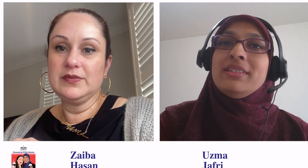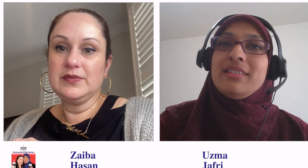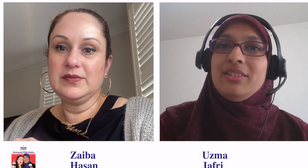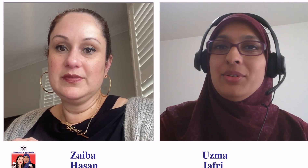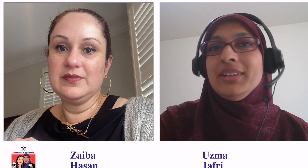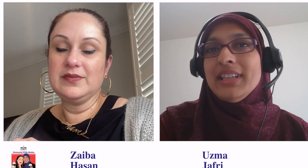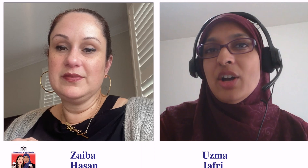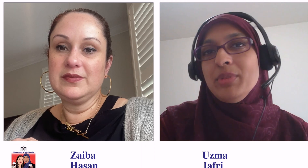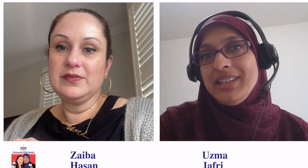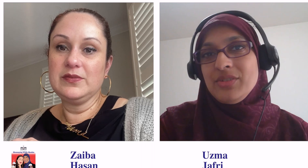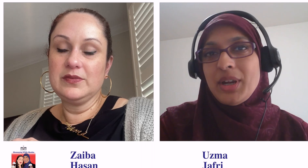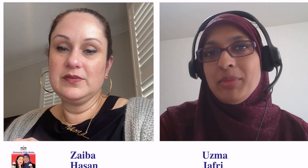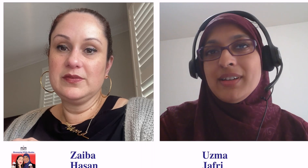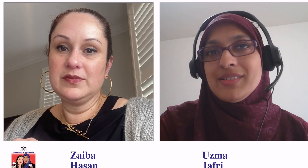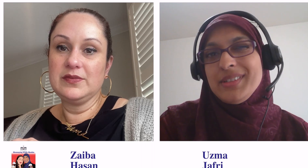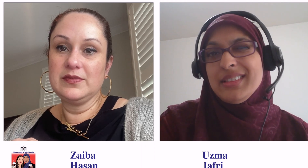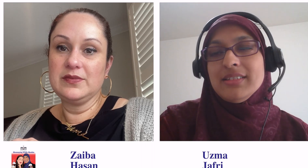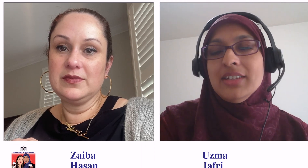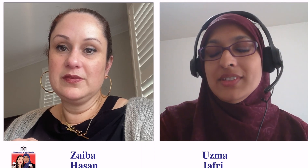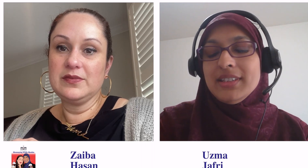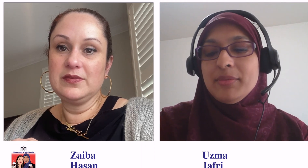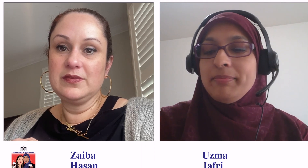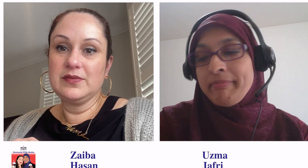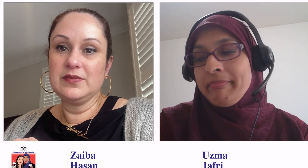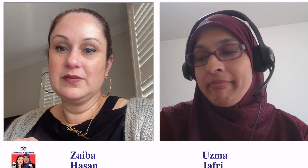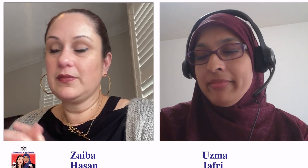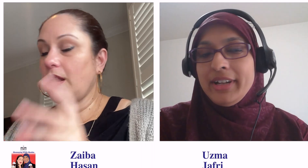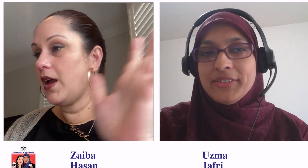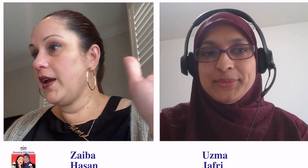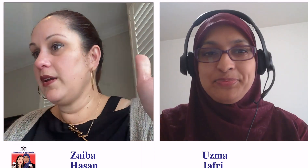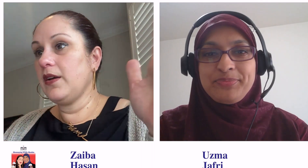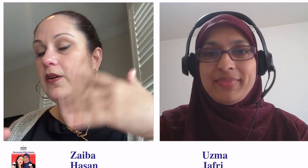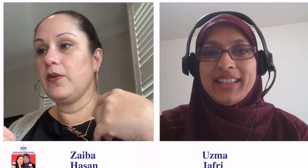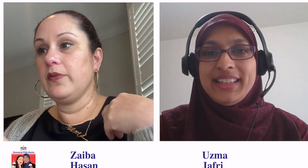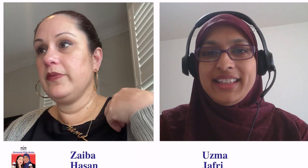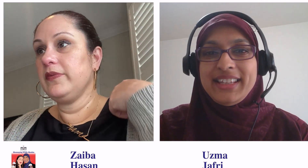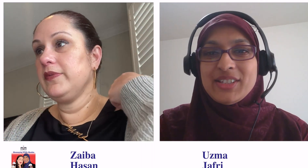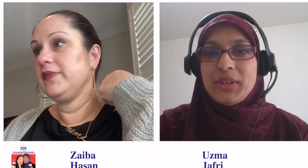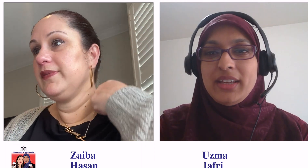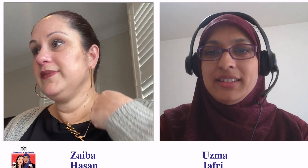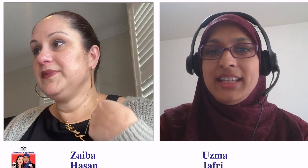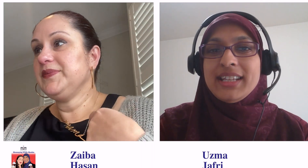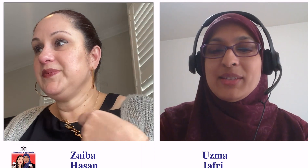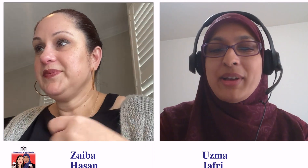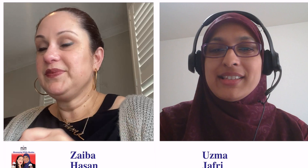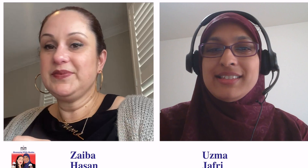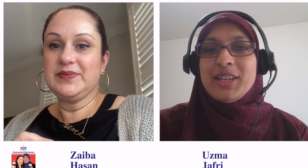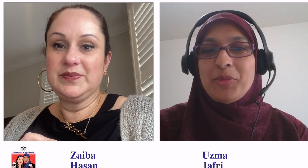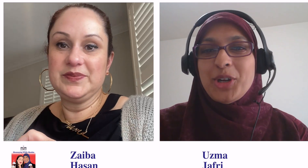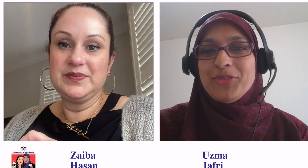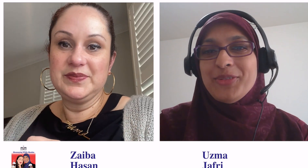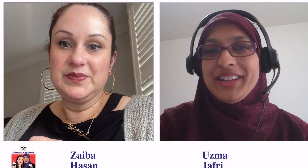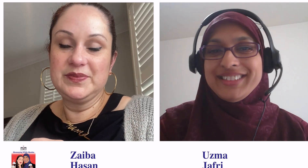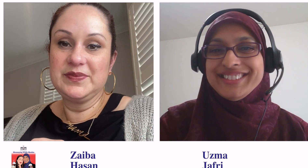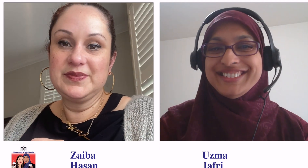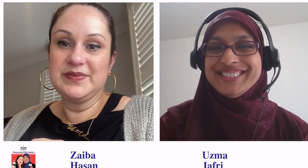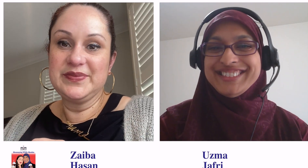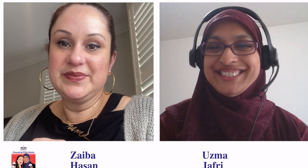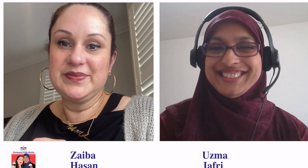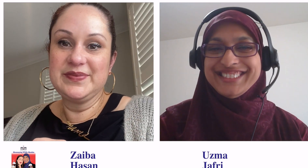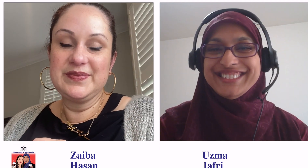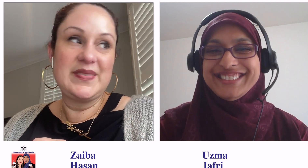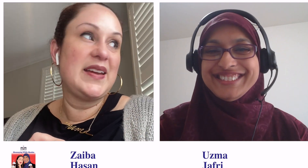including the ones that I don't allow, but he's grandpa's, so he's allowed to give it to them. Whatever. I know. It's okay. He gets a pass because he got my coffee right.